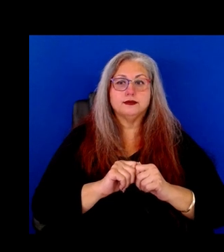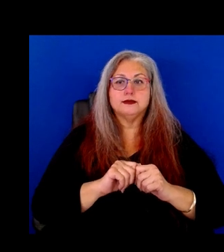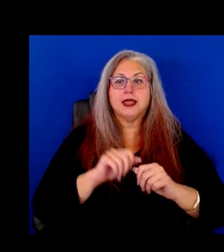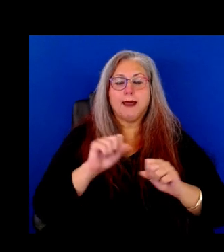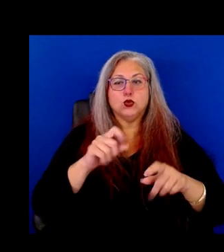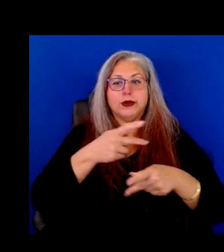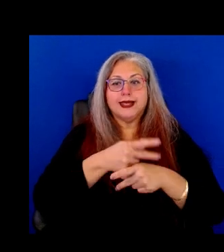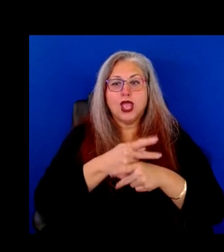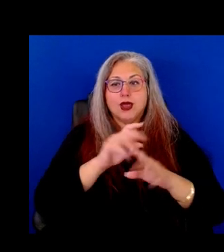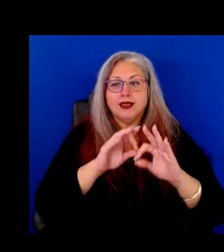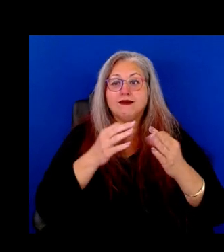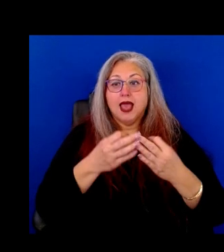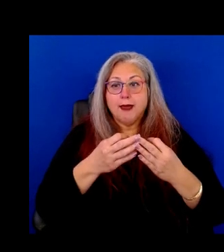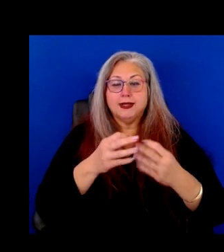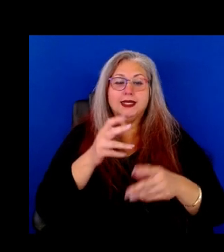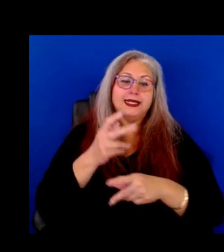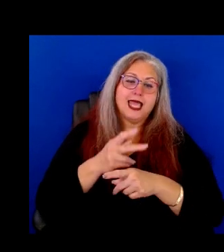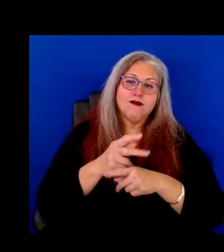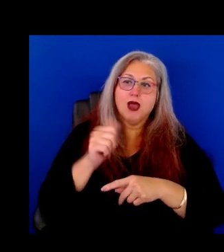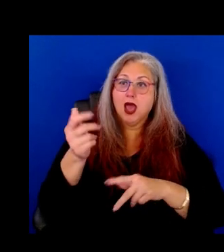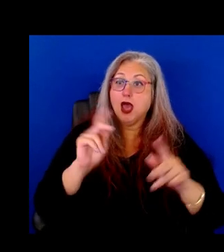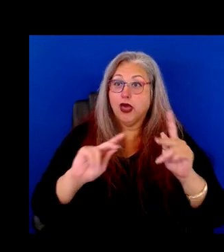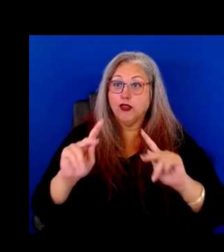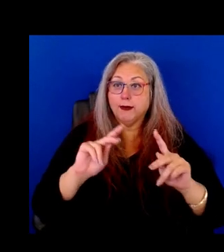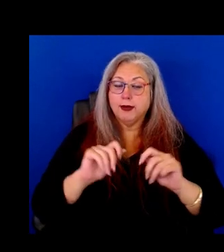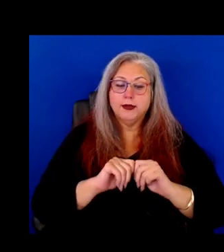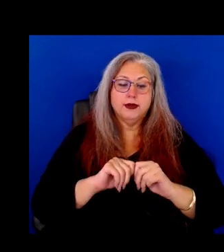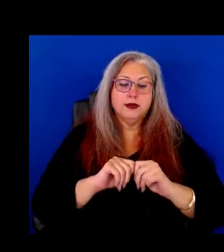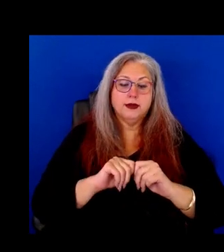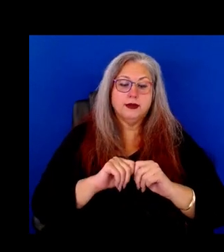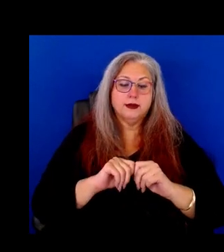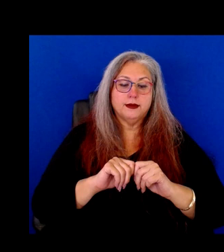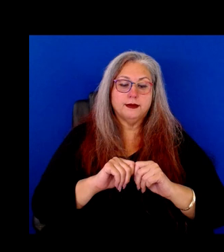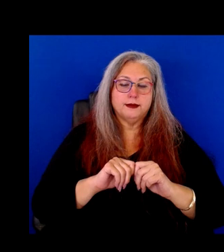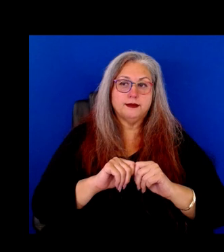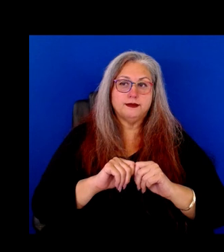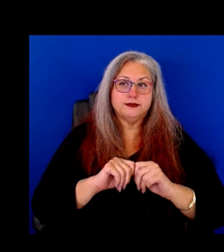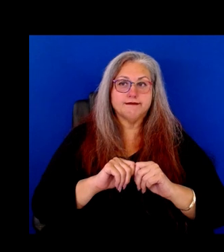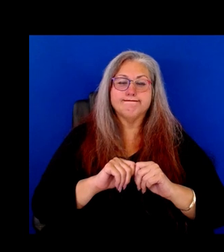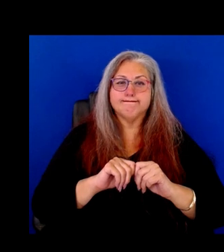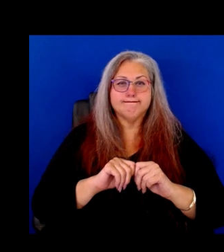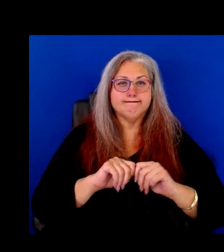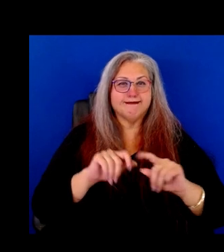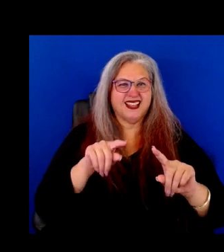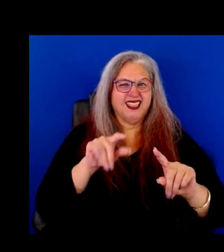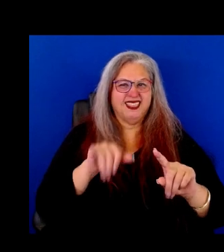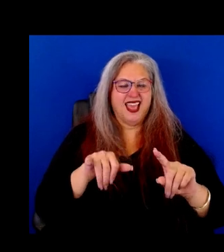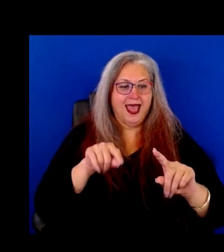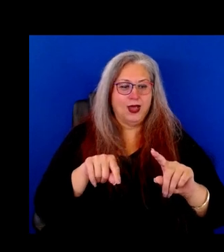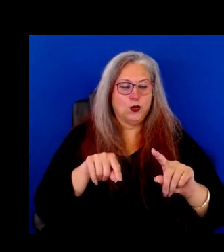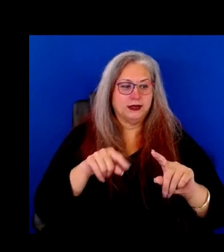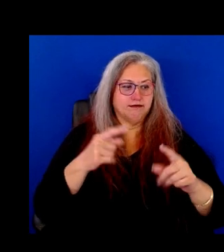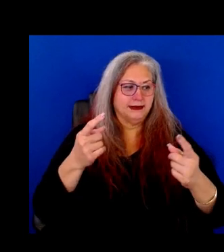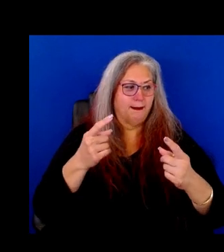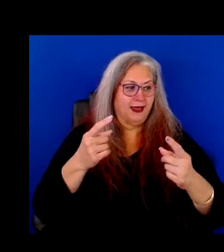and to take care of her family, take care of other people. And it was something